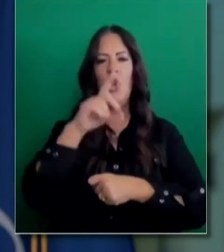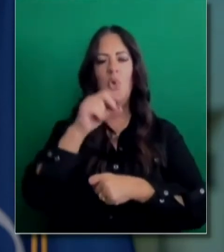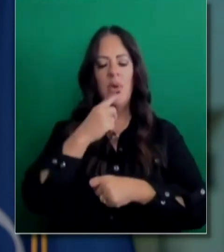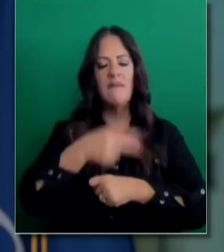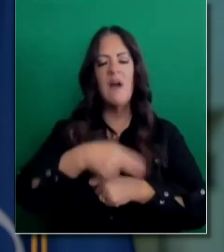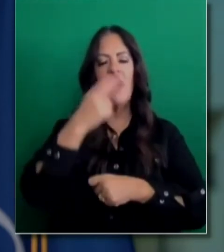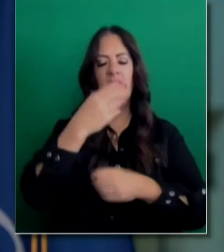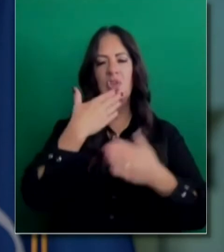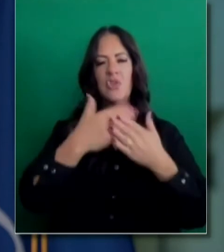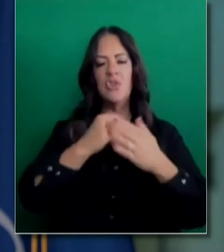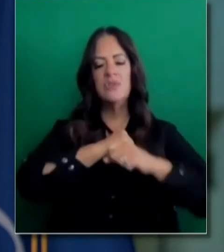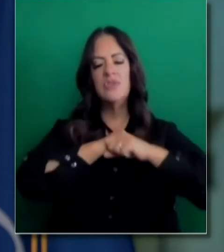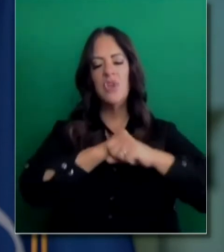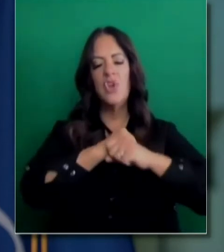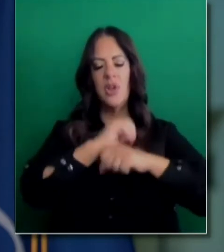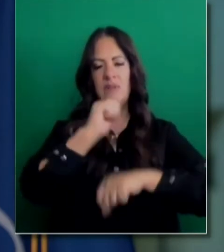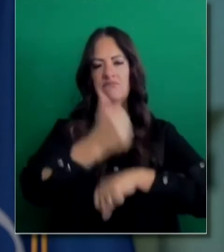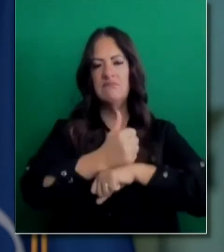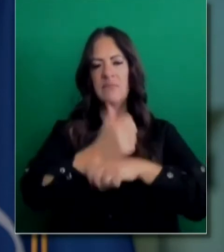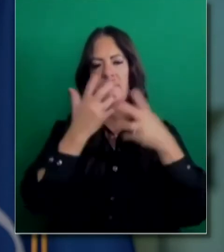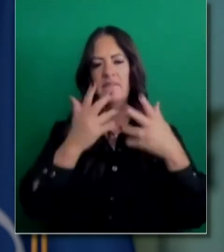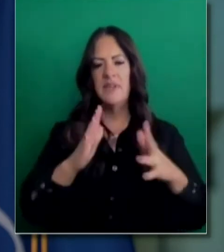it relates to some concerns.